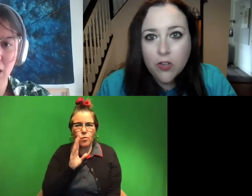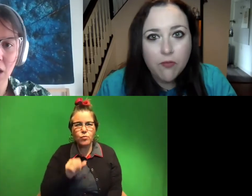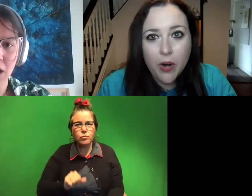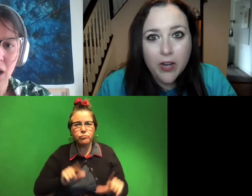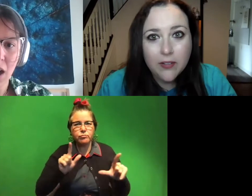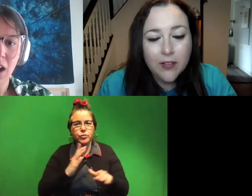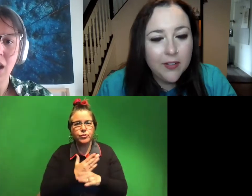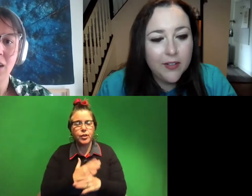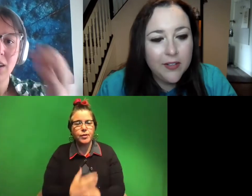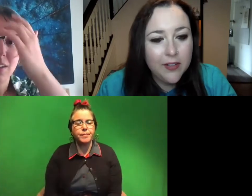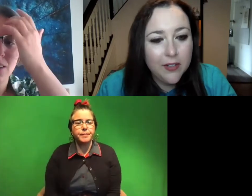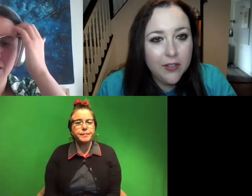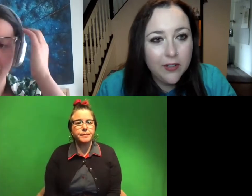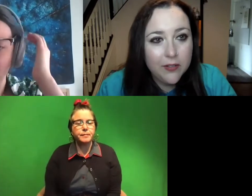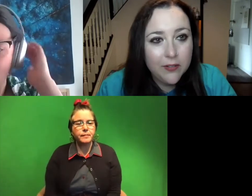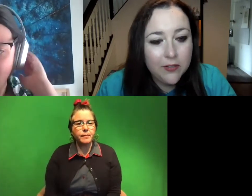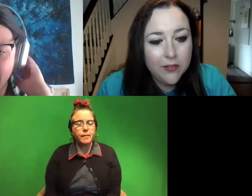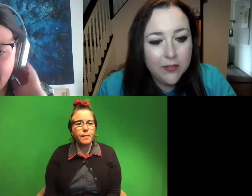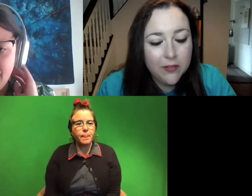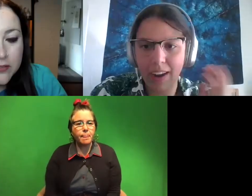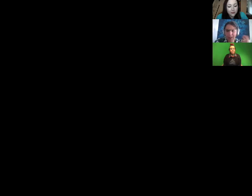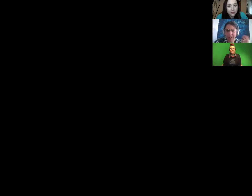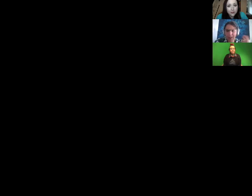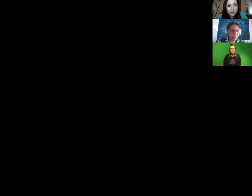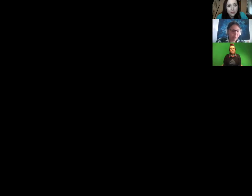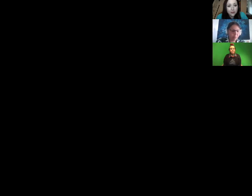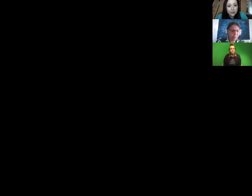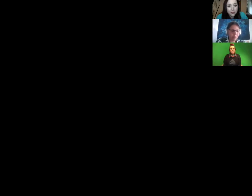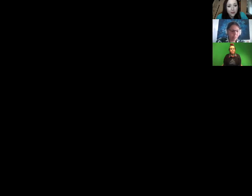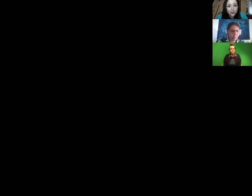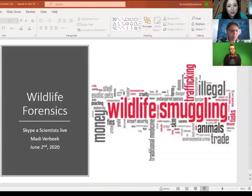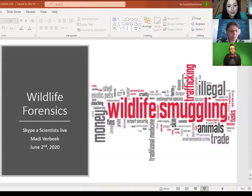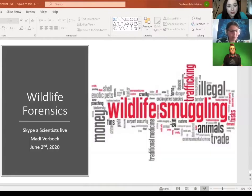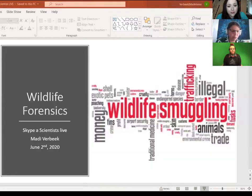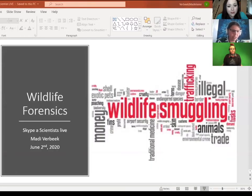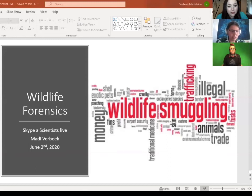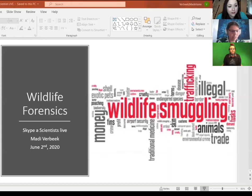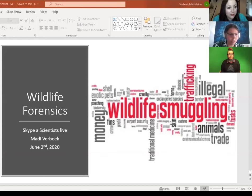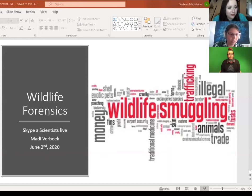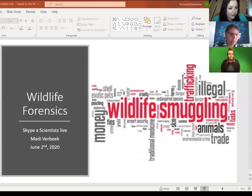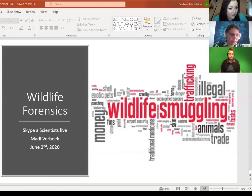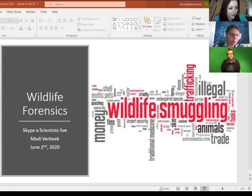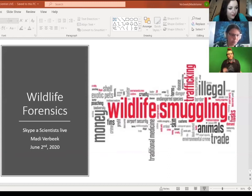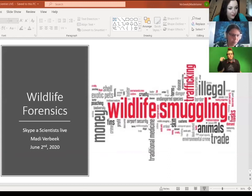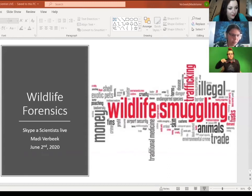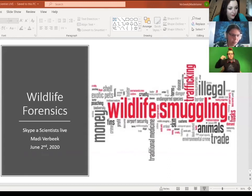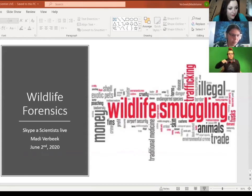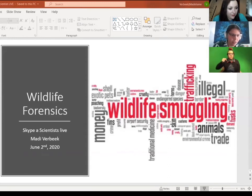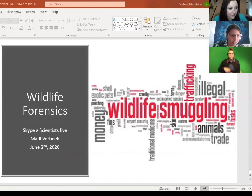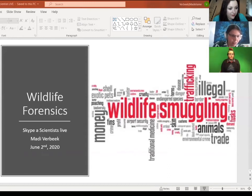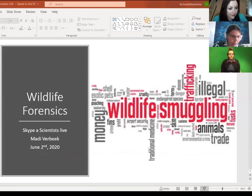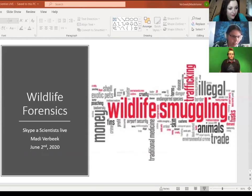share. Go for it. So I have all the way down here.